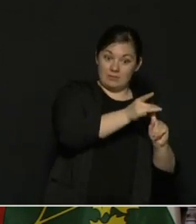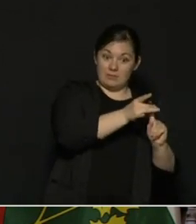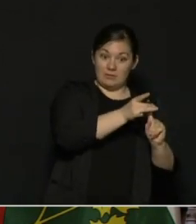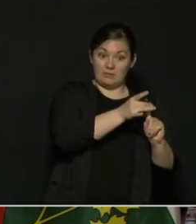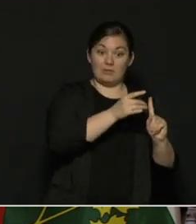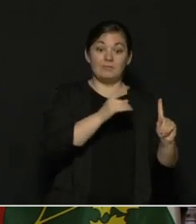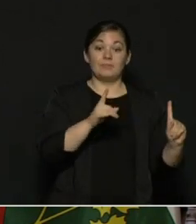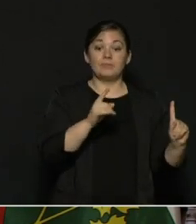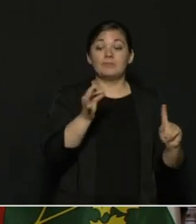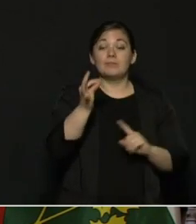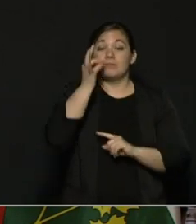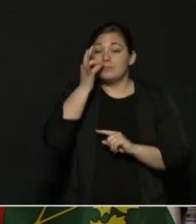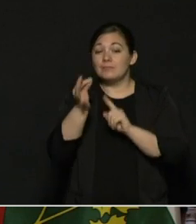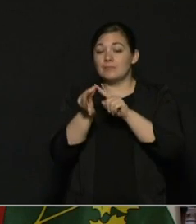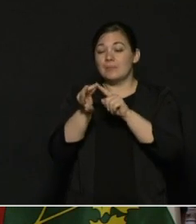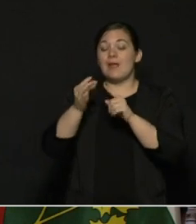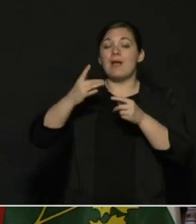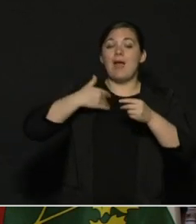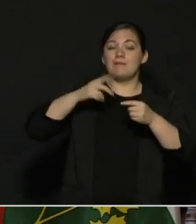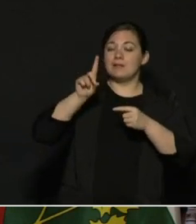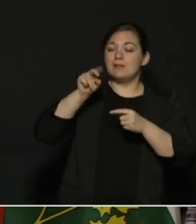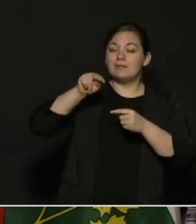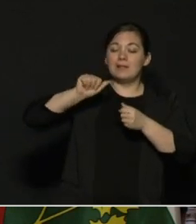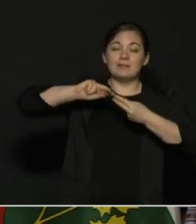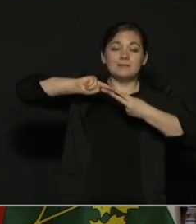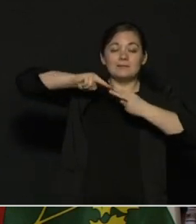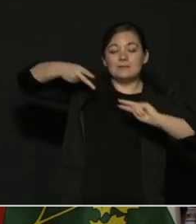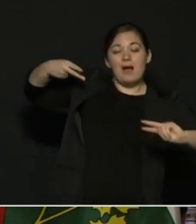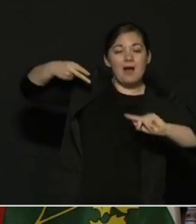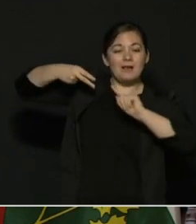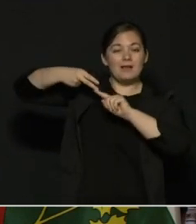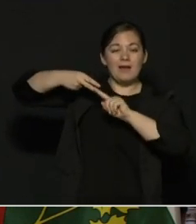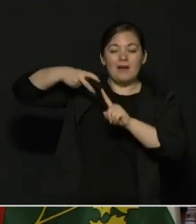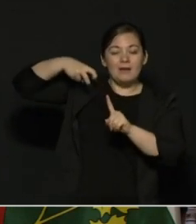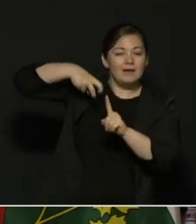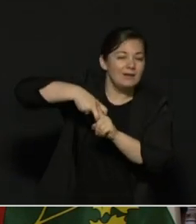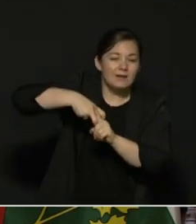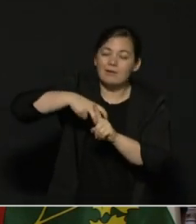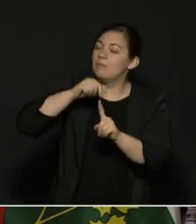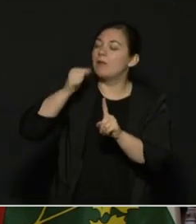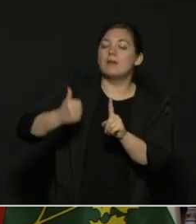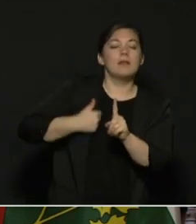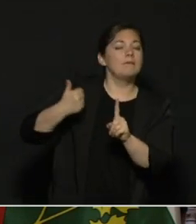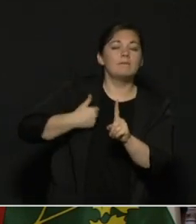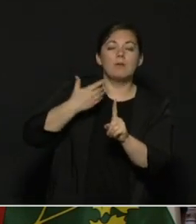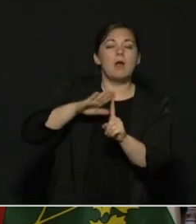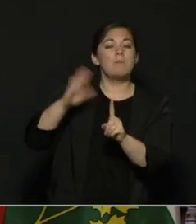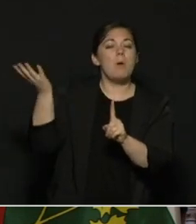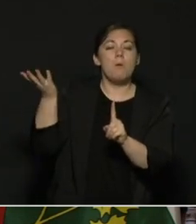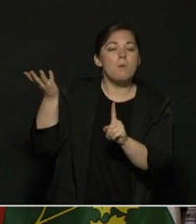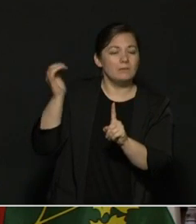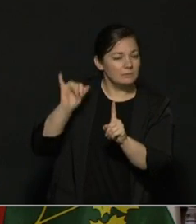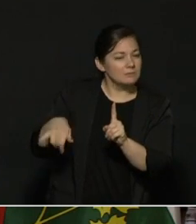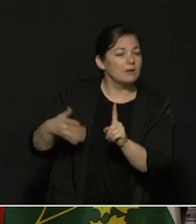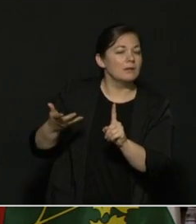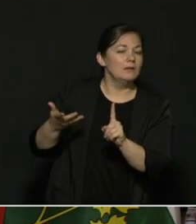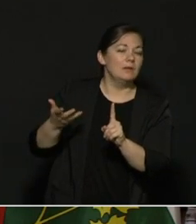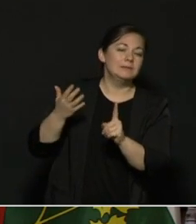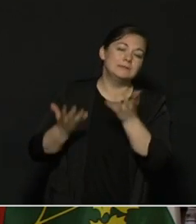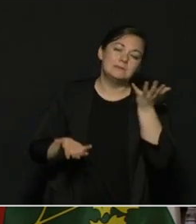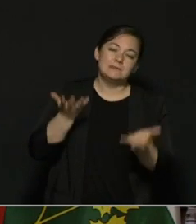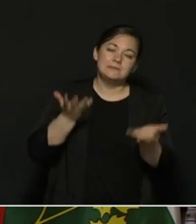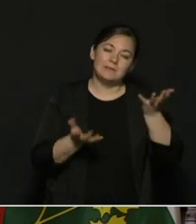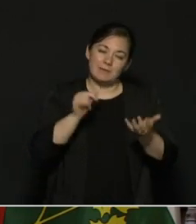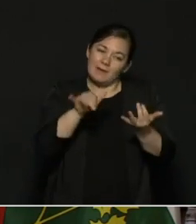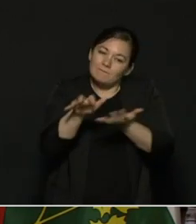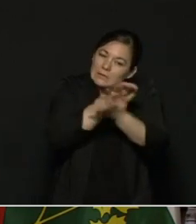passage because your immune system has eliminated being spread to the body, and your PCR test could be positive. That may sound confusing,